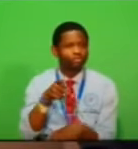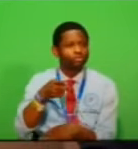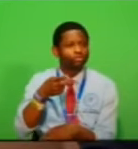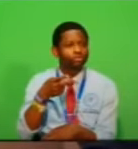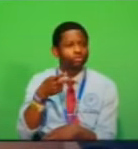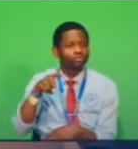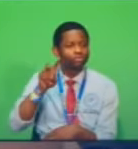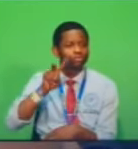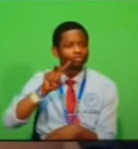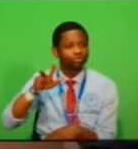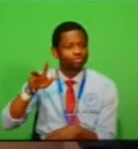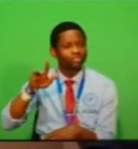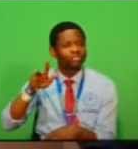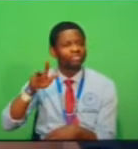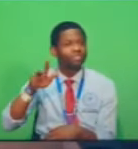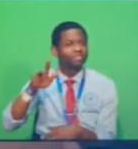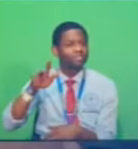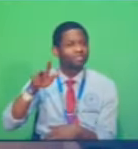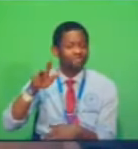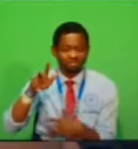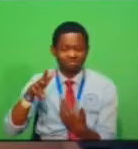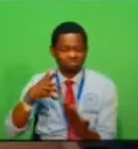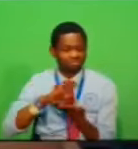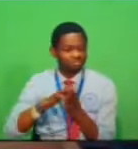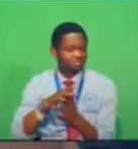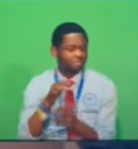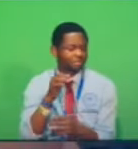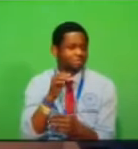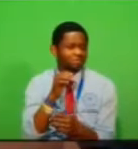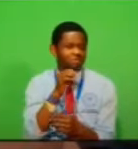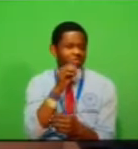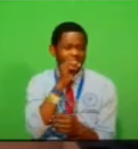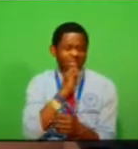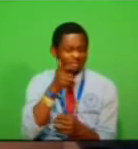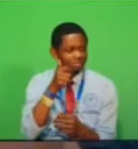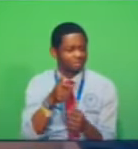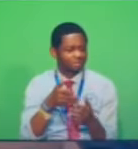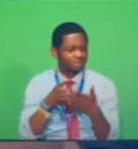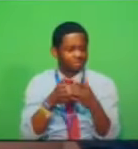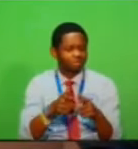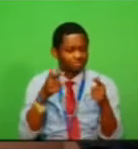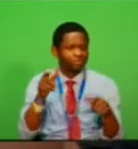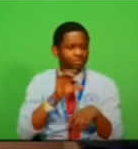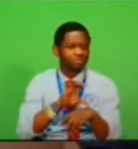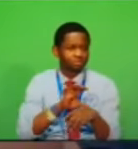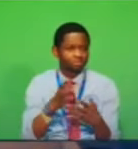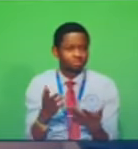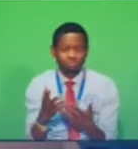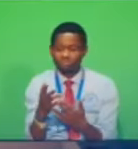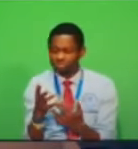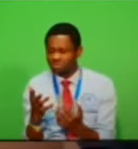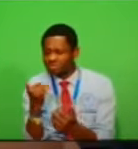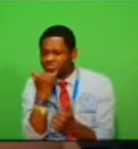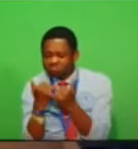was an elder leading a very big church, leading ministries here and there. You make mistakes, you are called home,